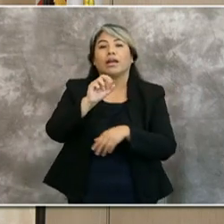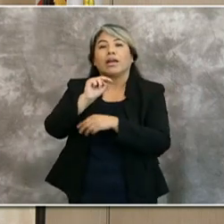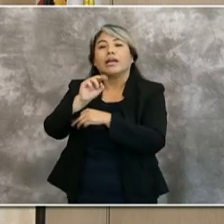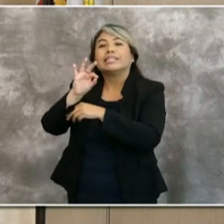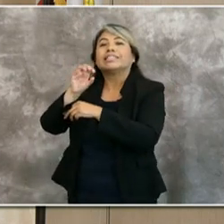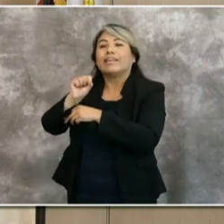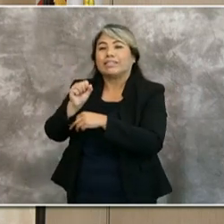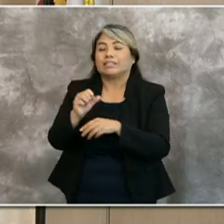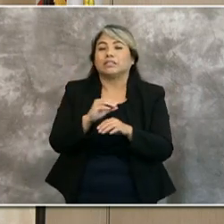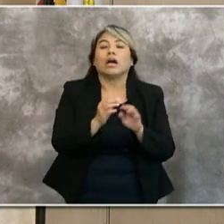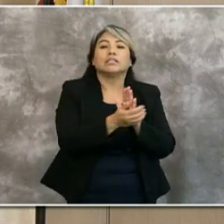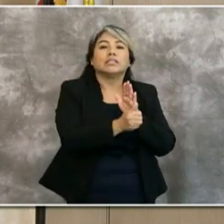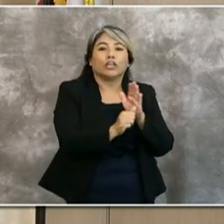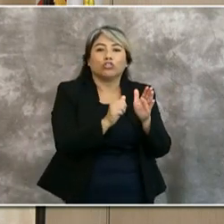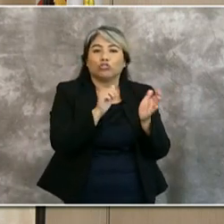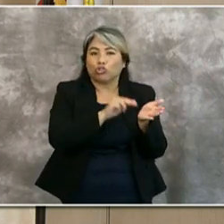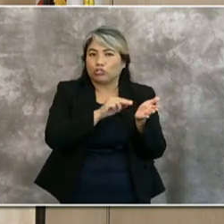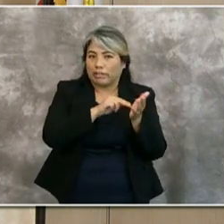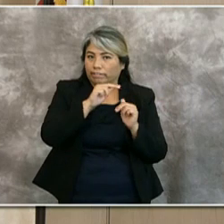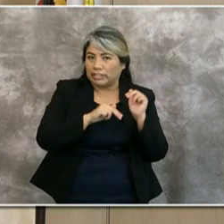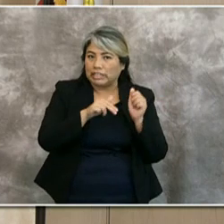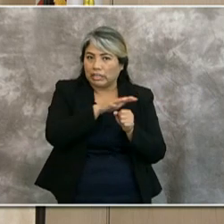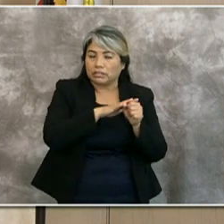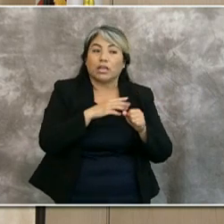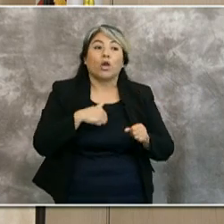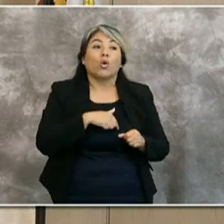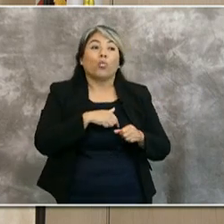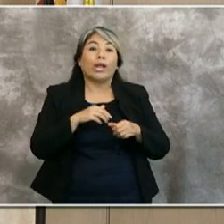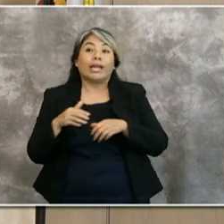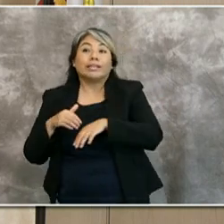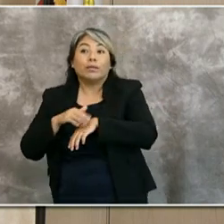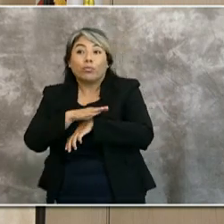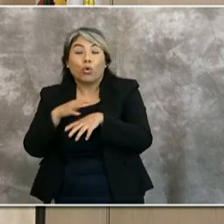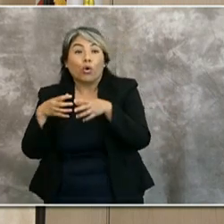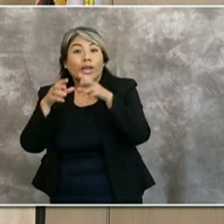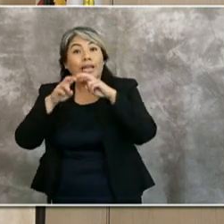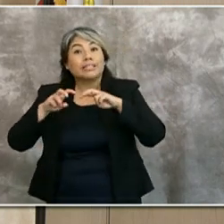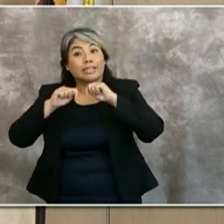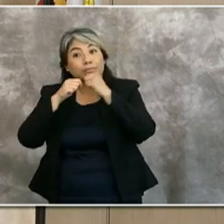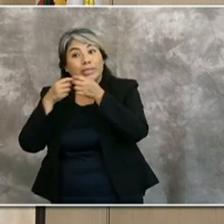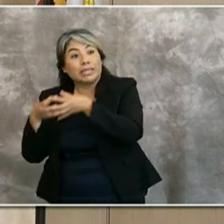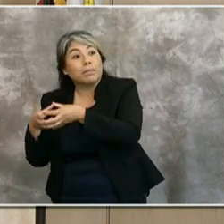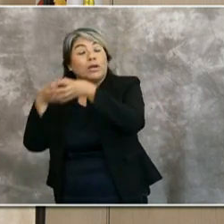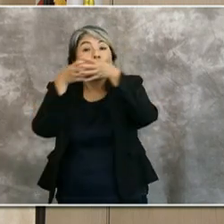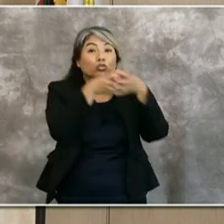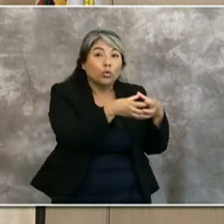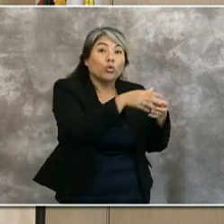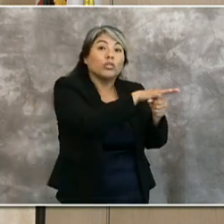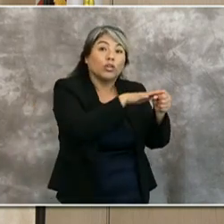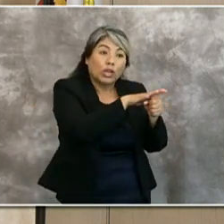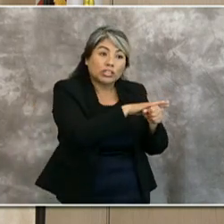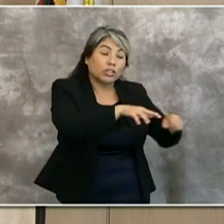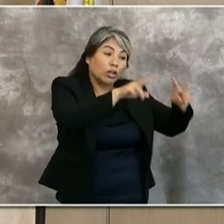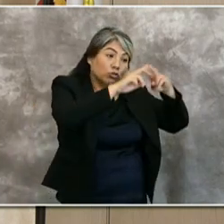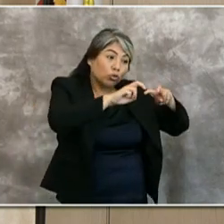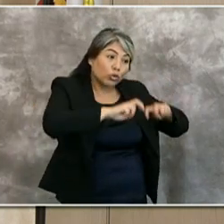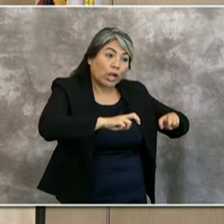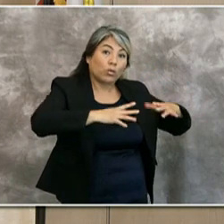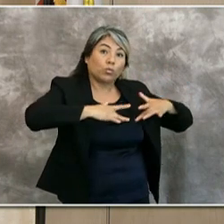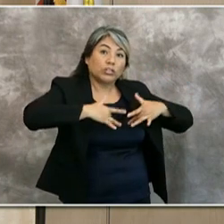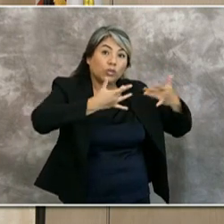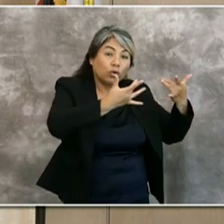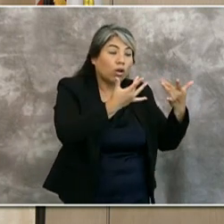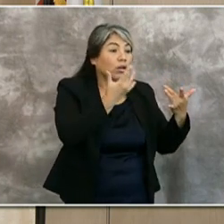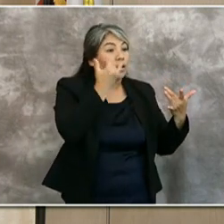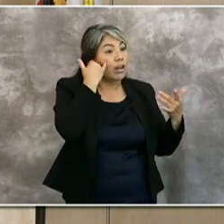an excellent example. We deploy an assessment team to the location to look at what's going on, if